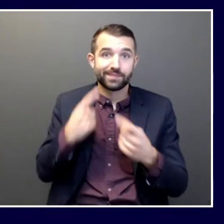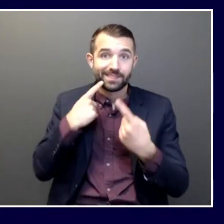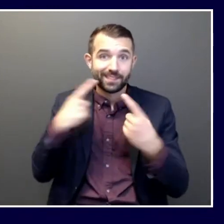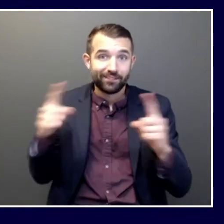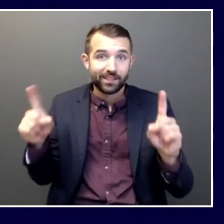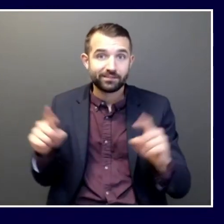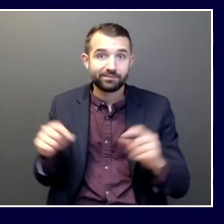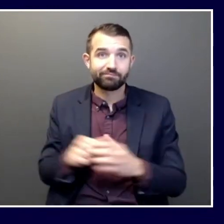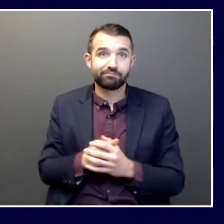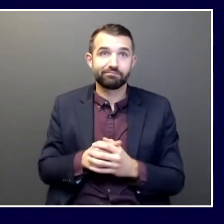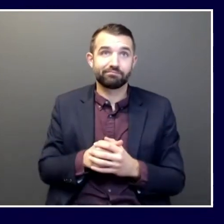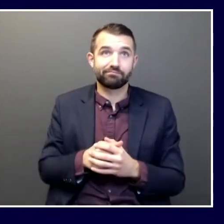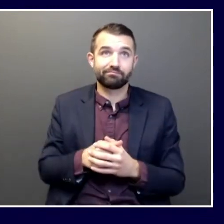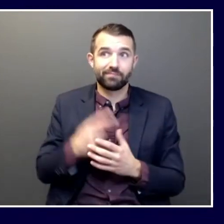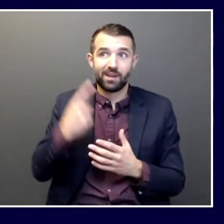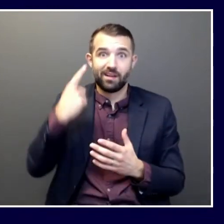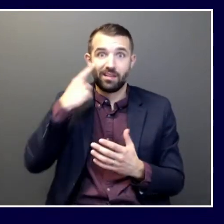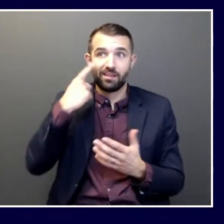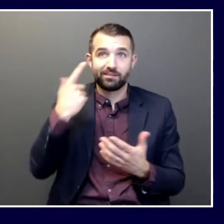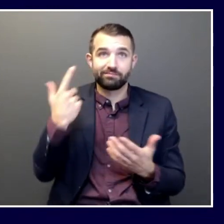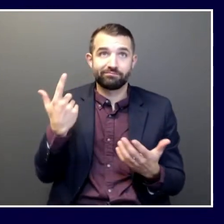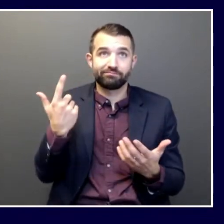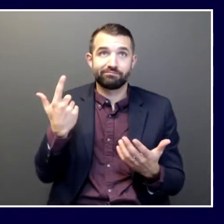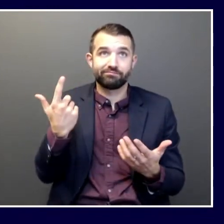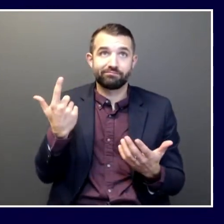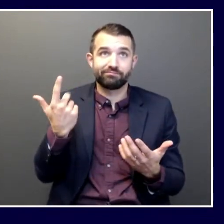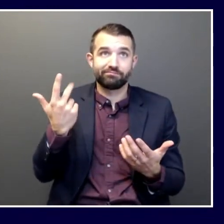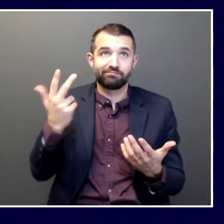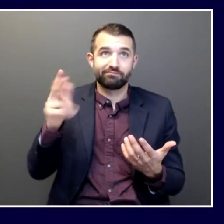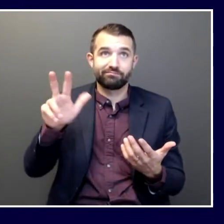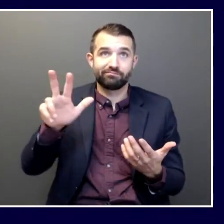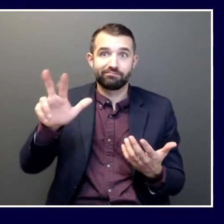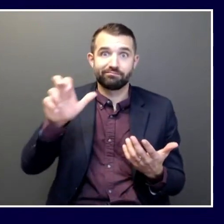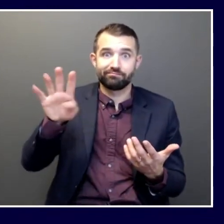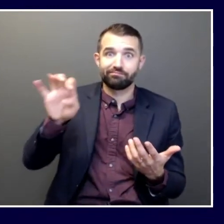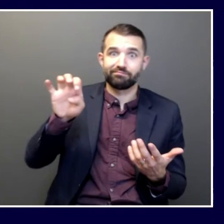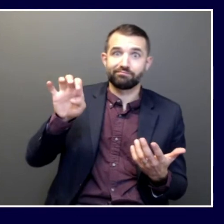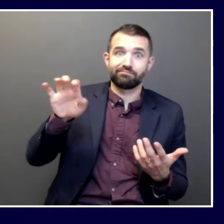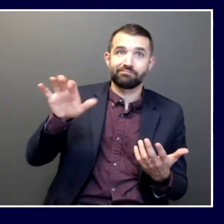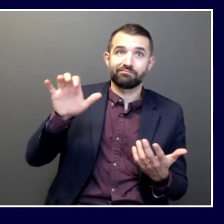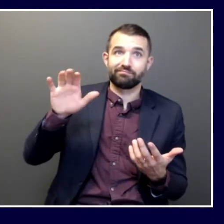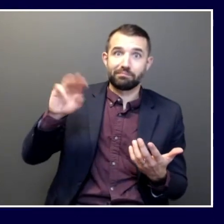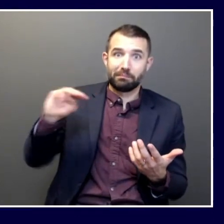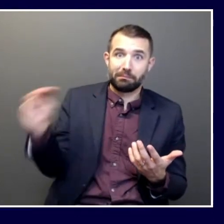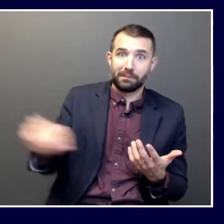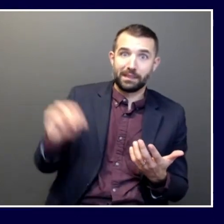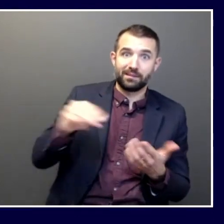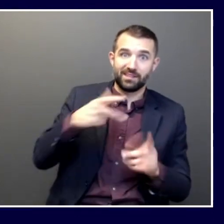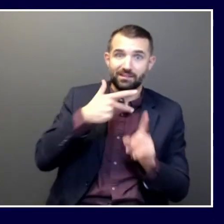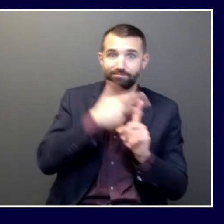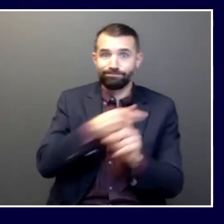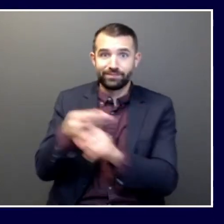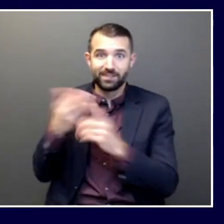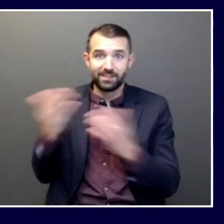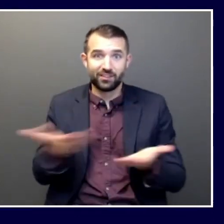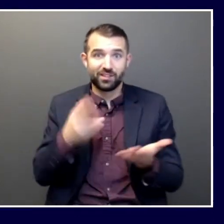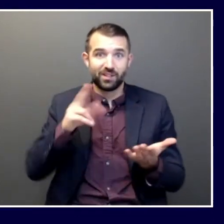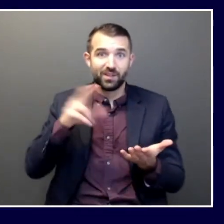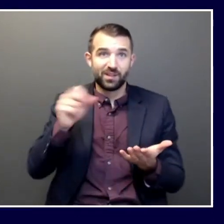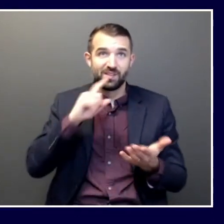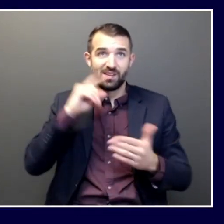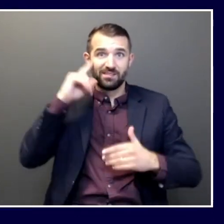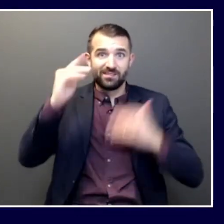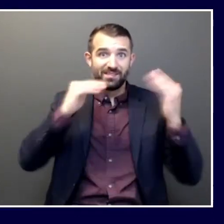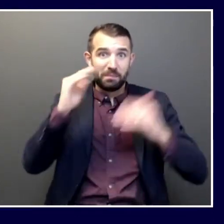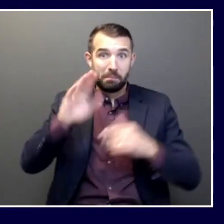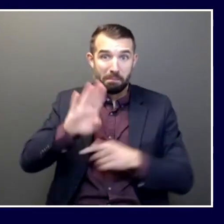of millions of doses that have been administered across the country, to say nothing of billions of doses